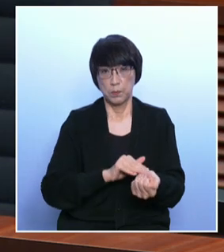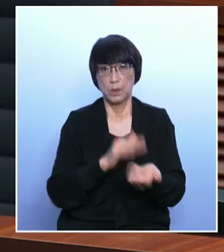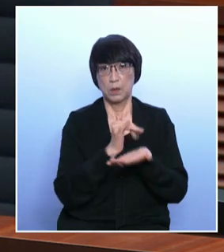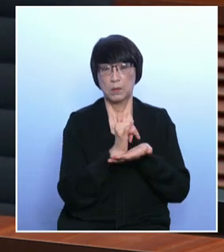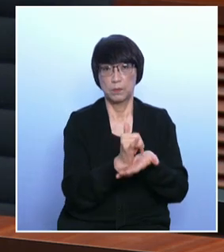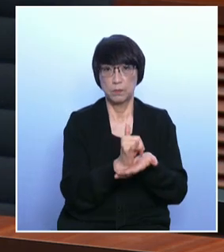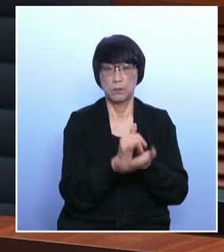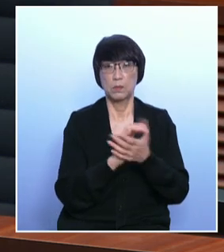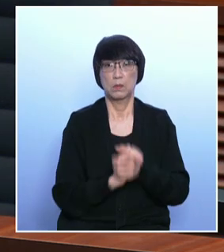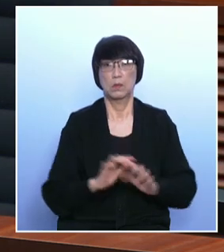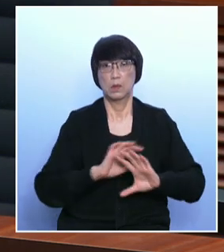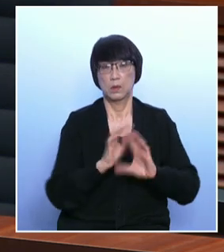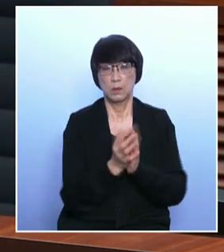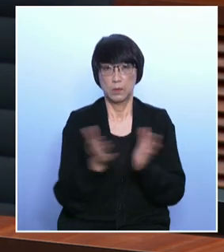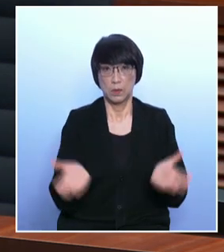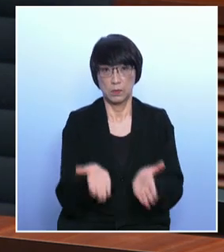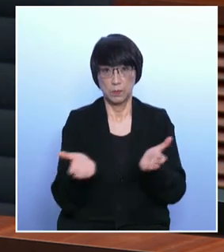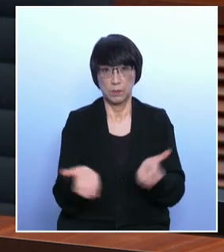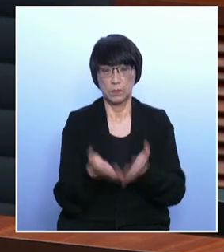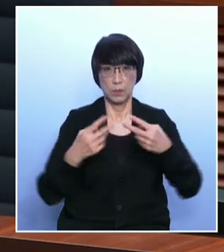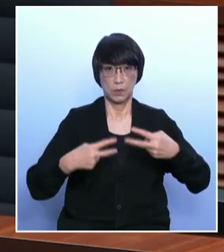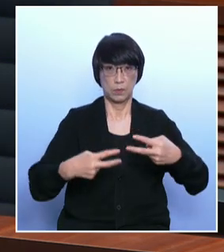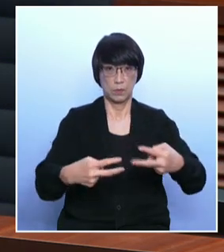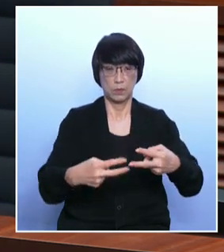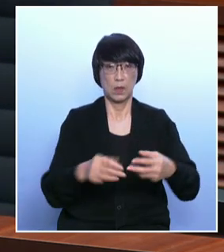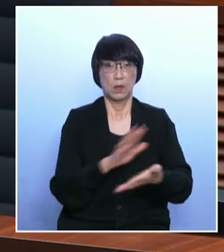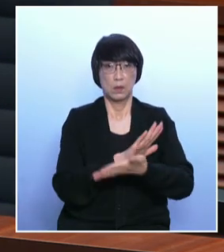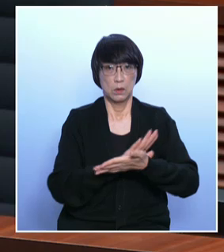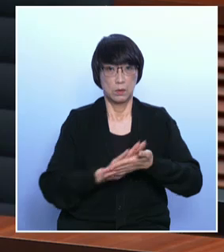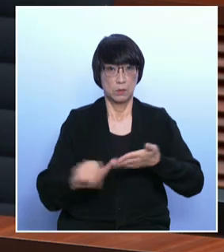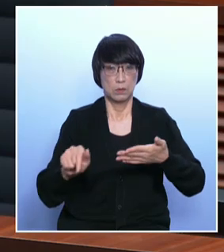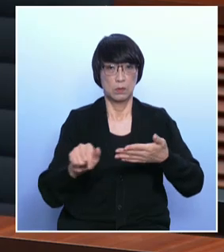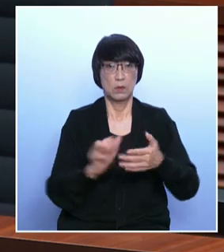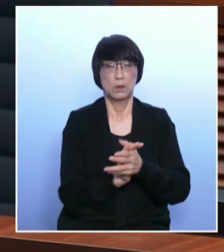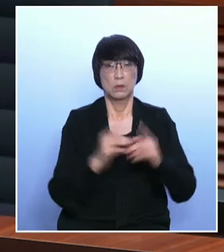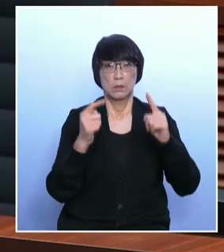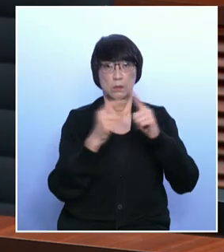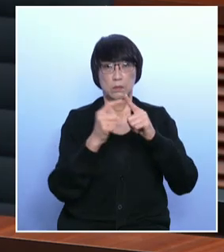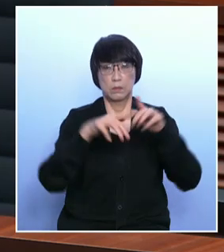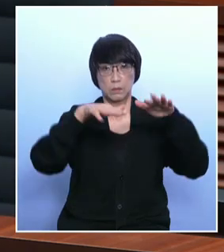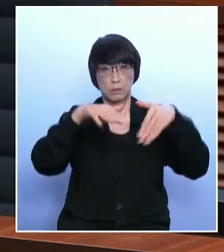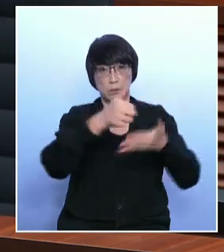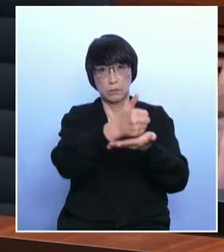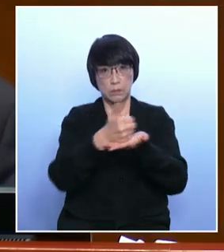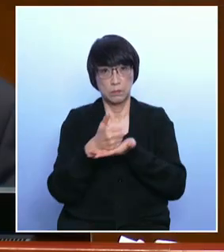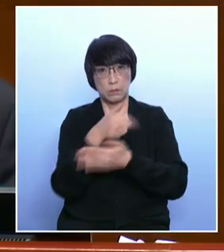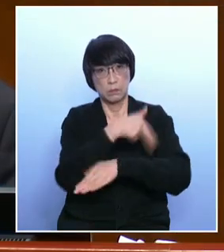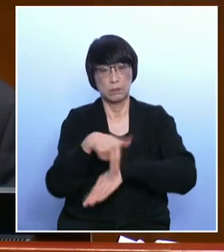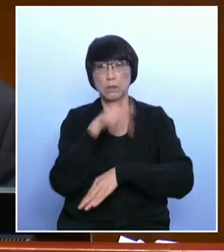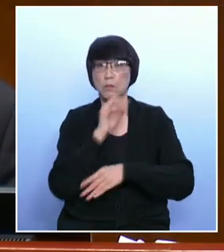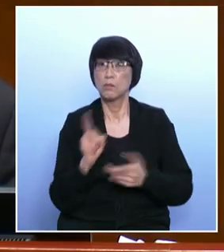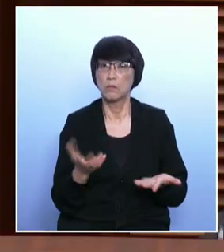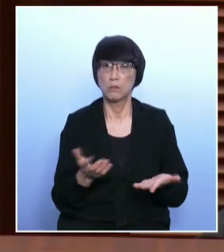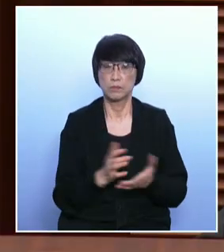Do we have enough CMPs to be responsible for international collaboration? And